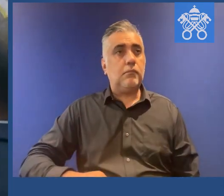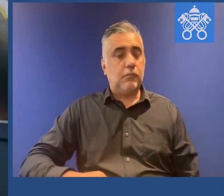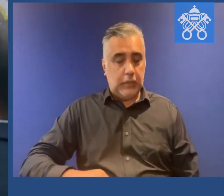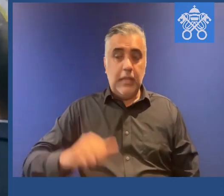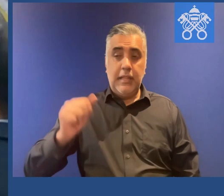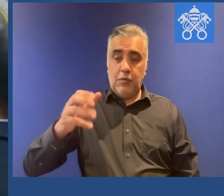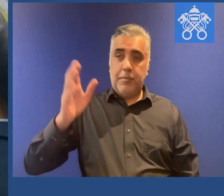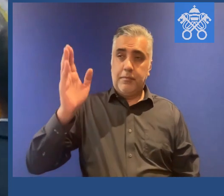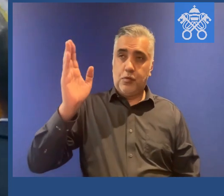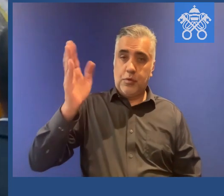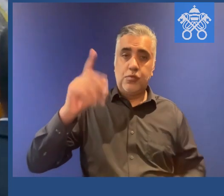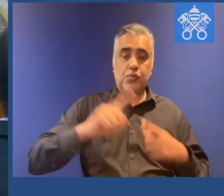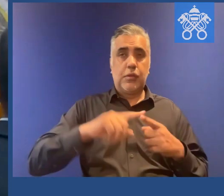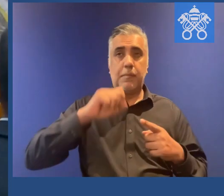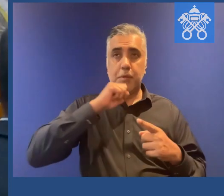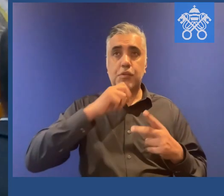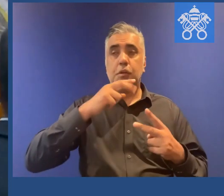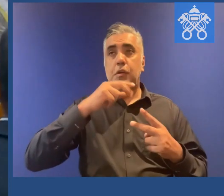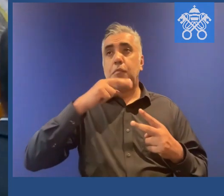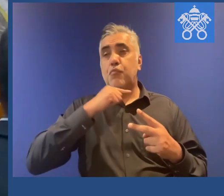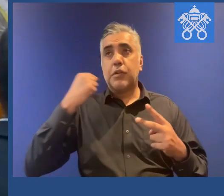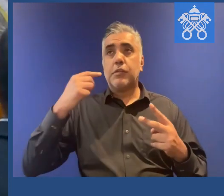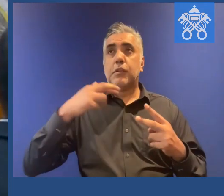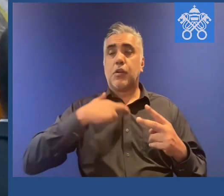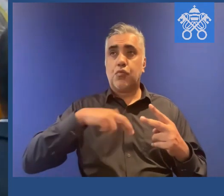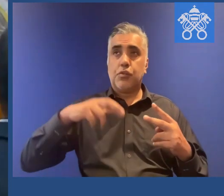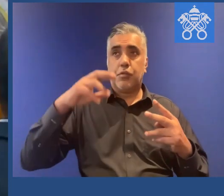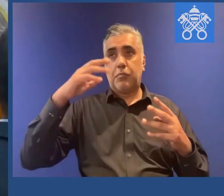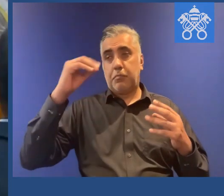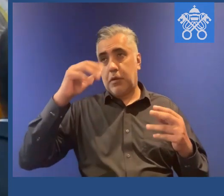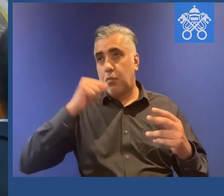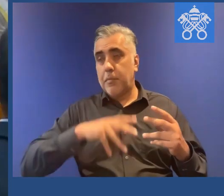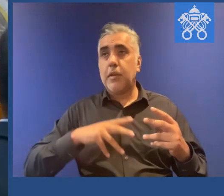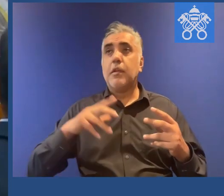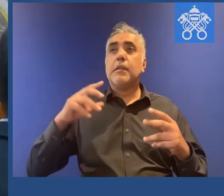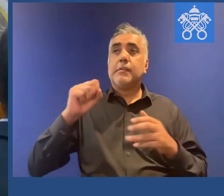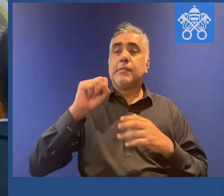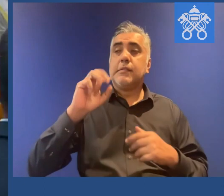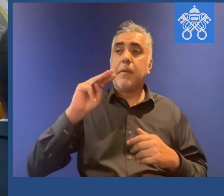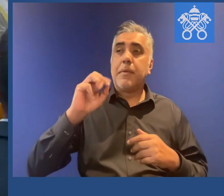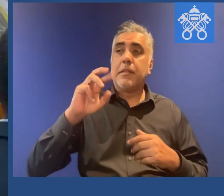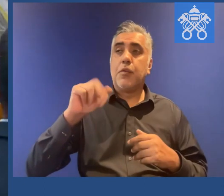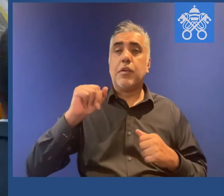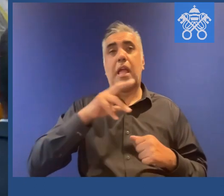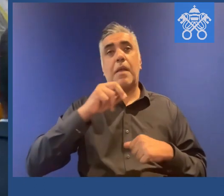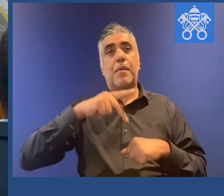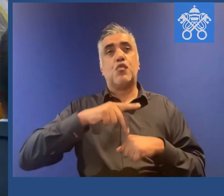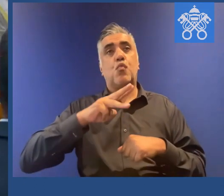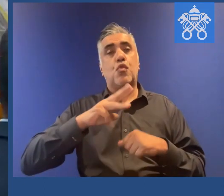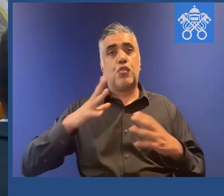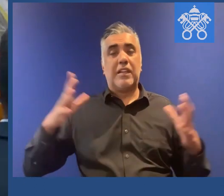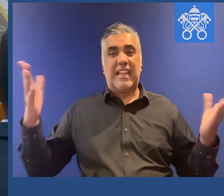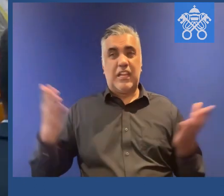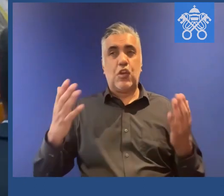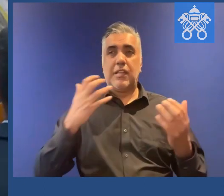addressed to the bishops, priests, consecrated women and men, seminarians, and pastoral workers gathered here in Sacred Heart